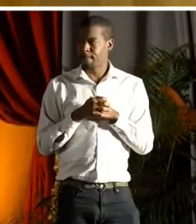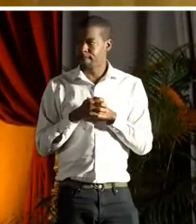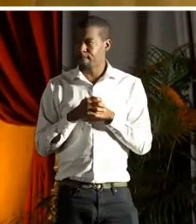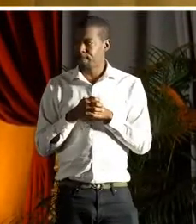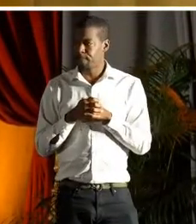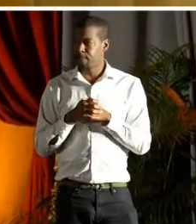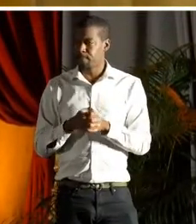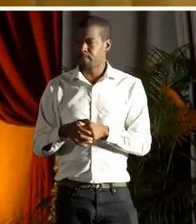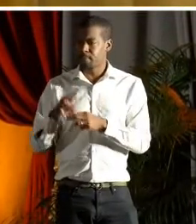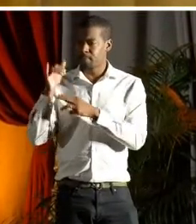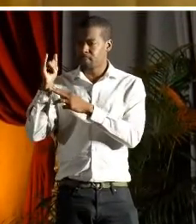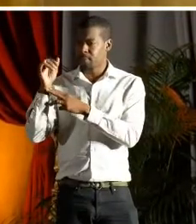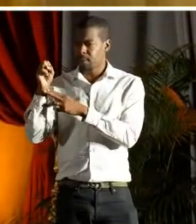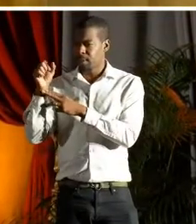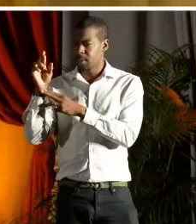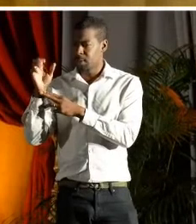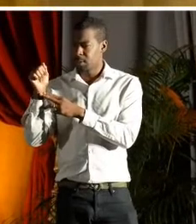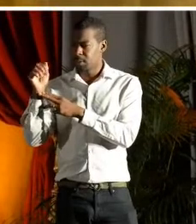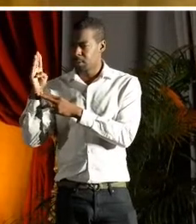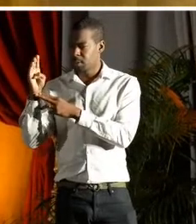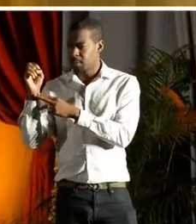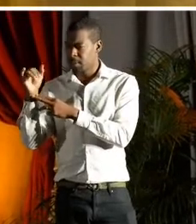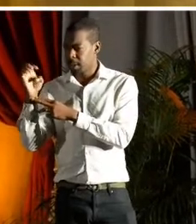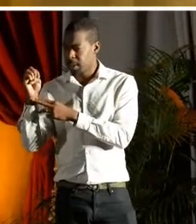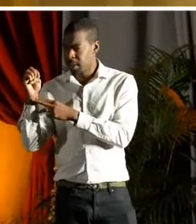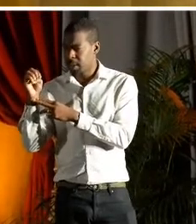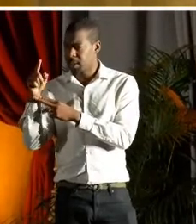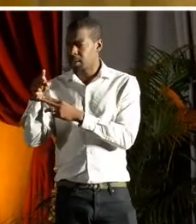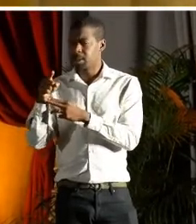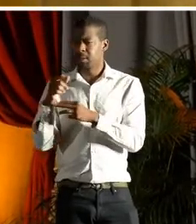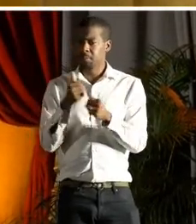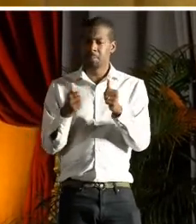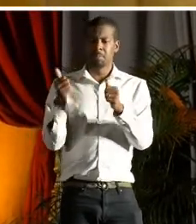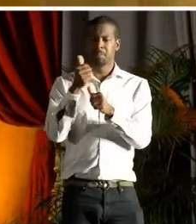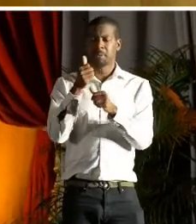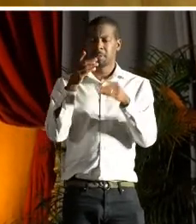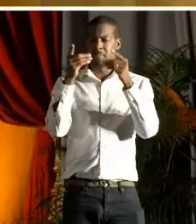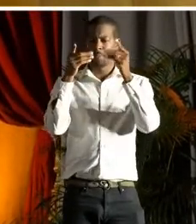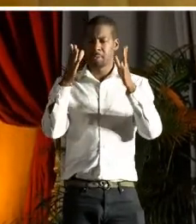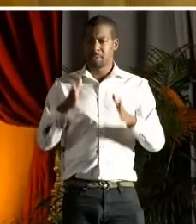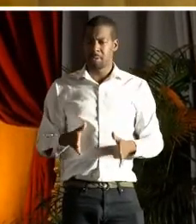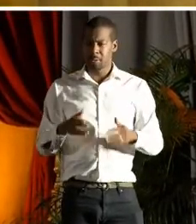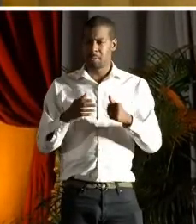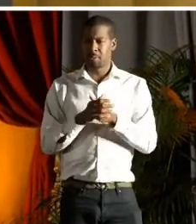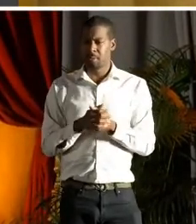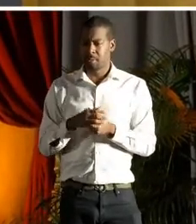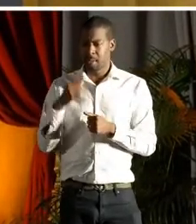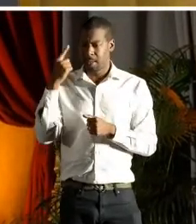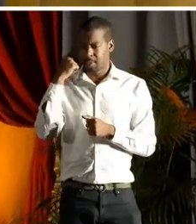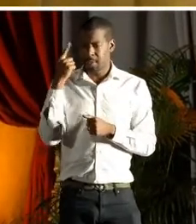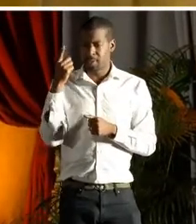Isisara Bey is the executive director of the film festival, and